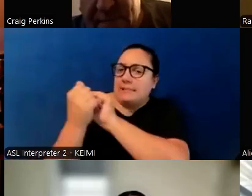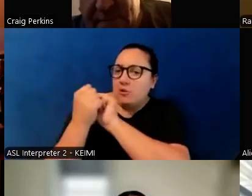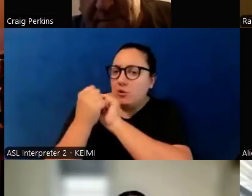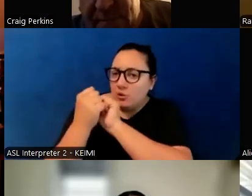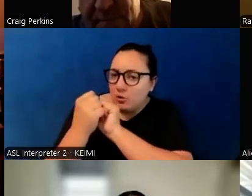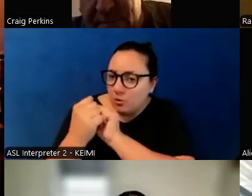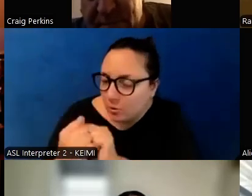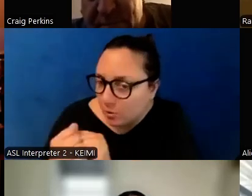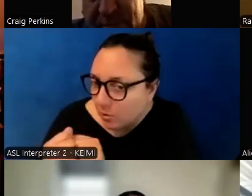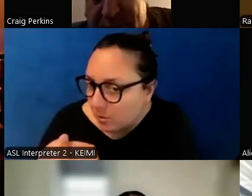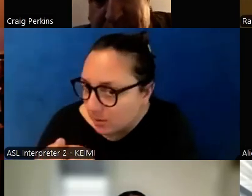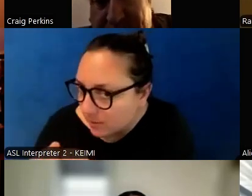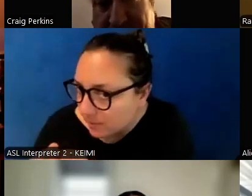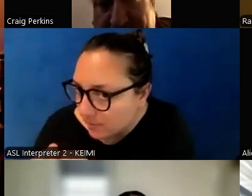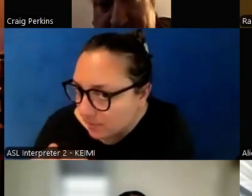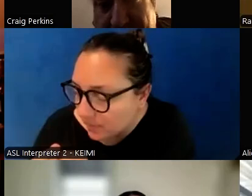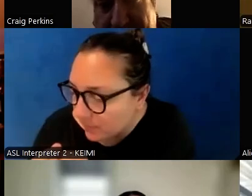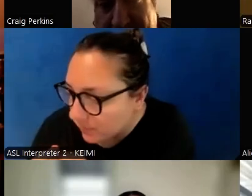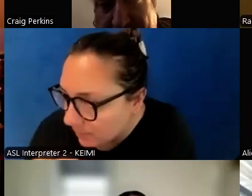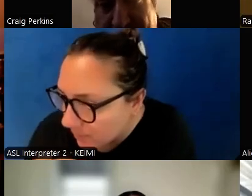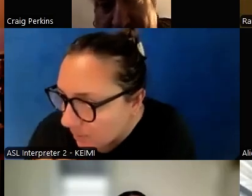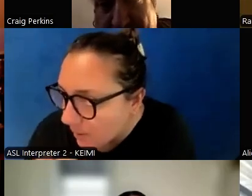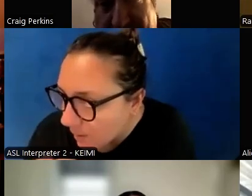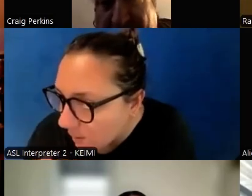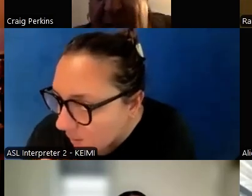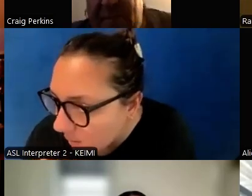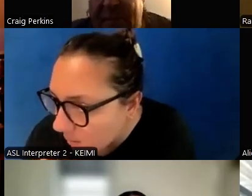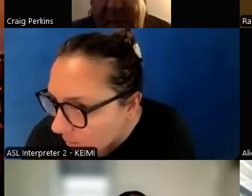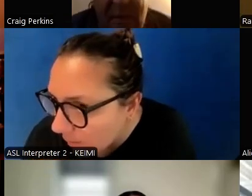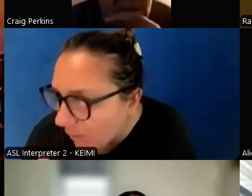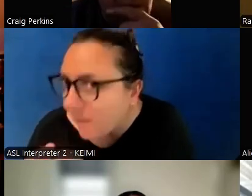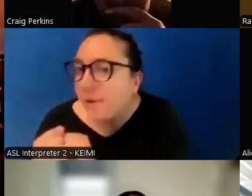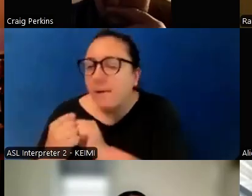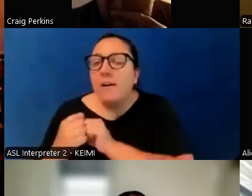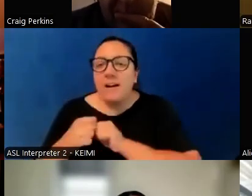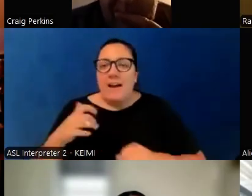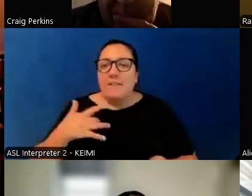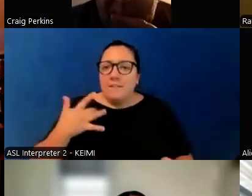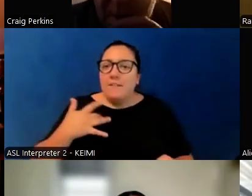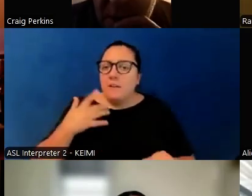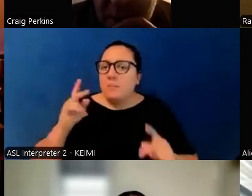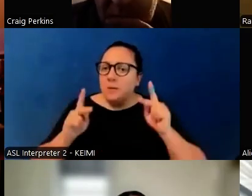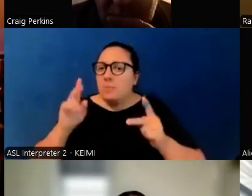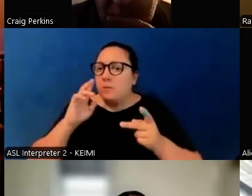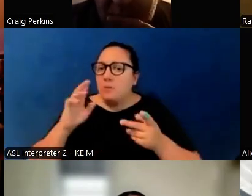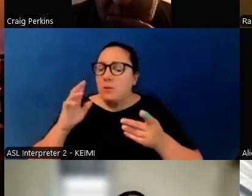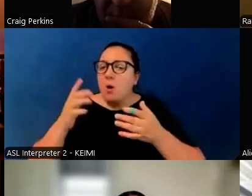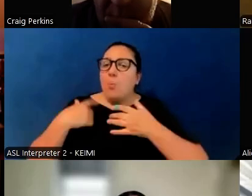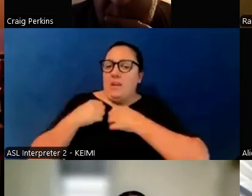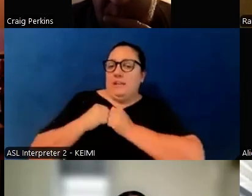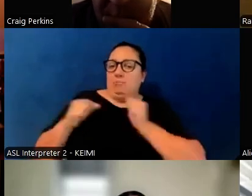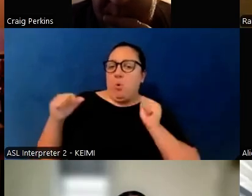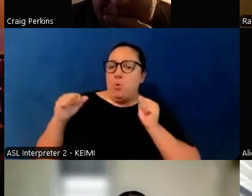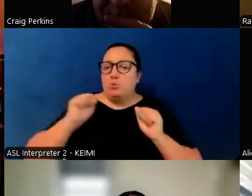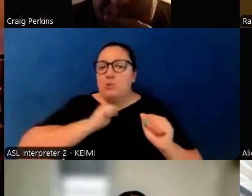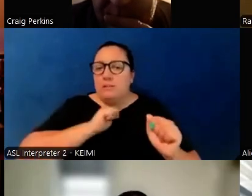expose ourselves. IndieSpace has been very, very good to me over the years, and I've appreciated their support, all of their